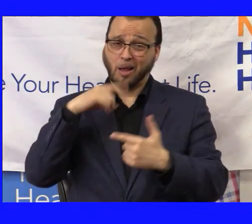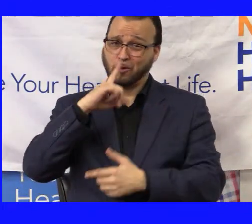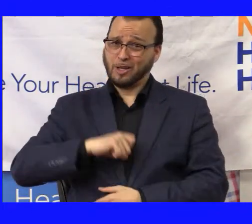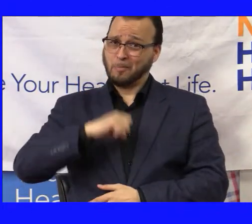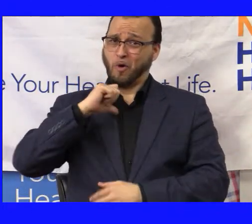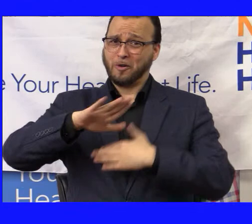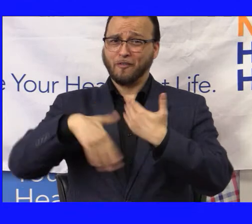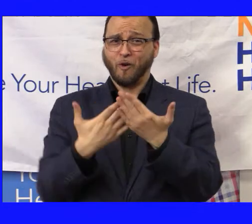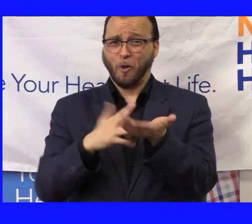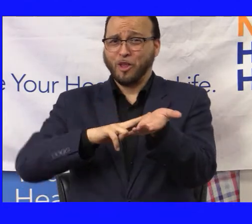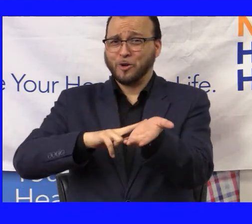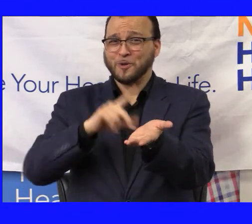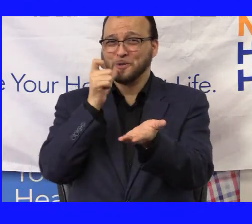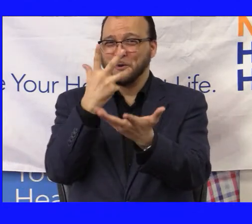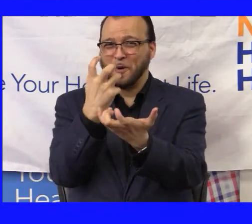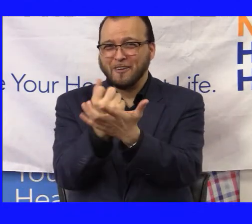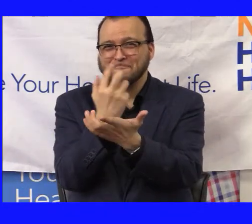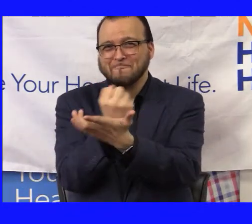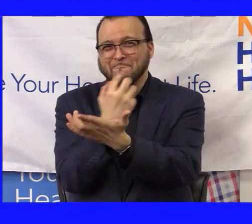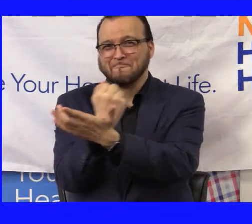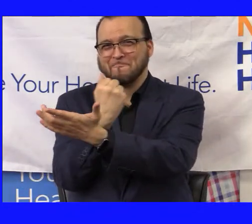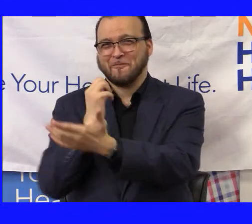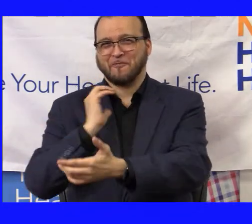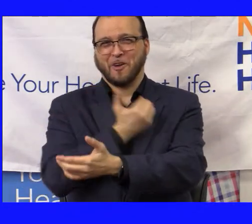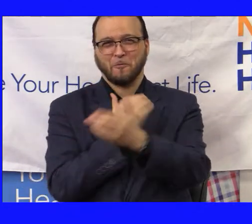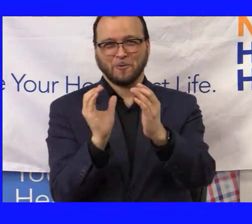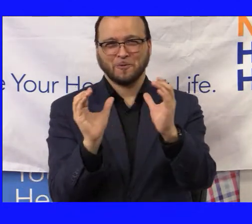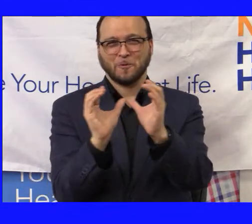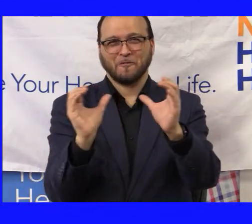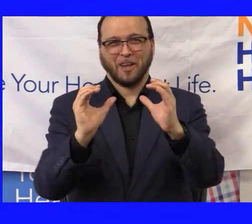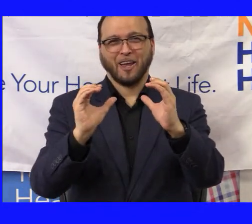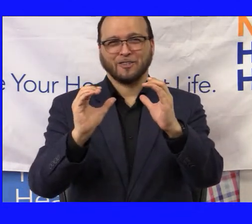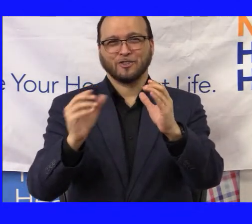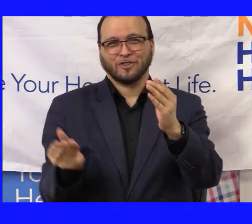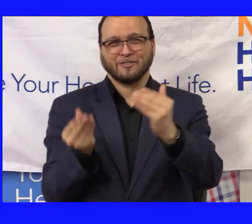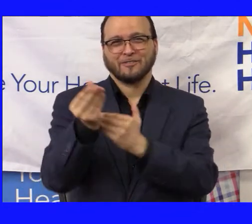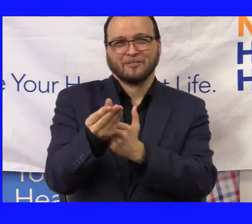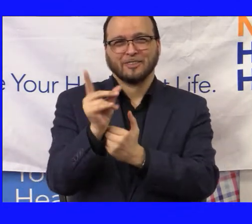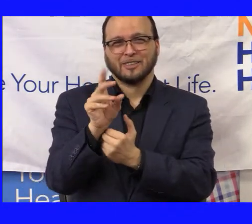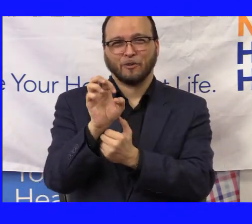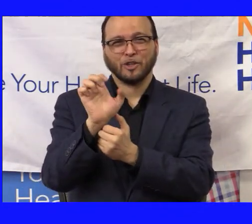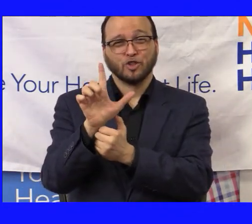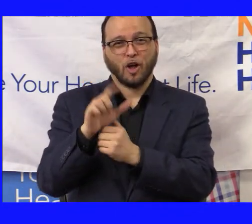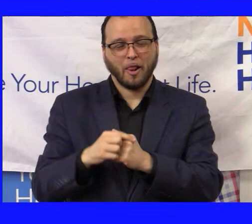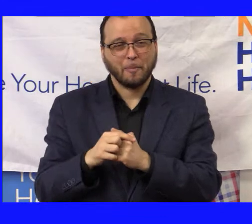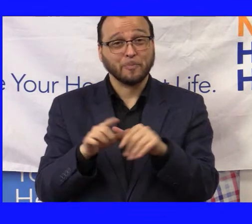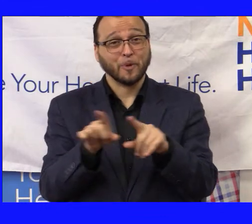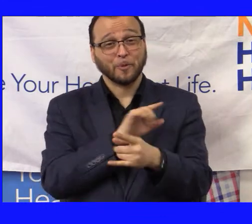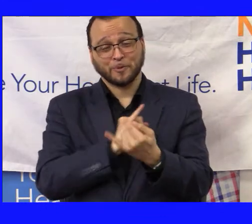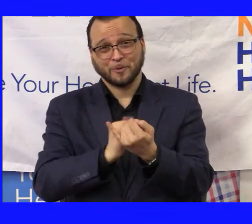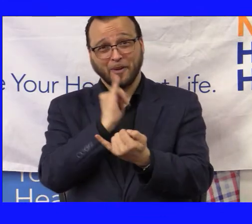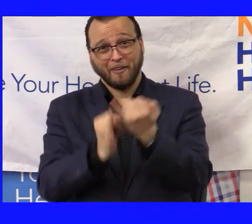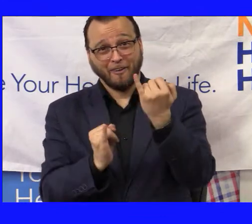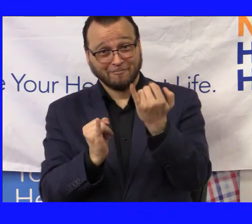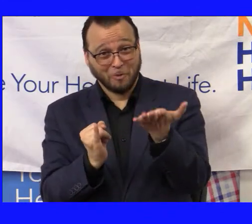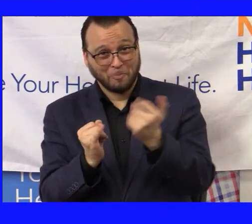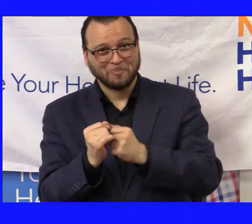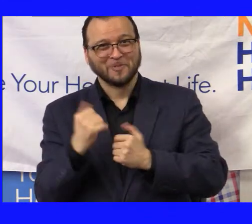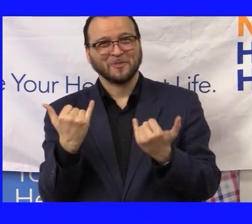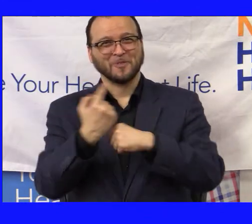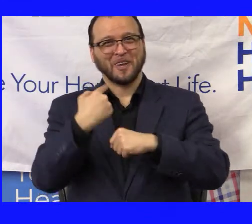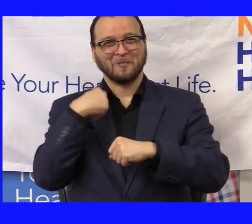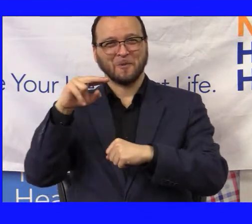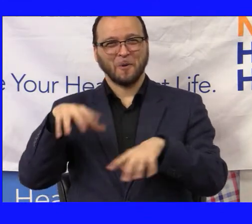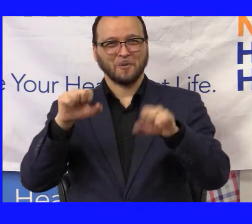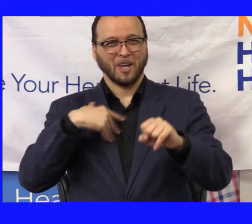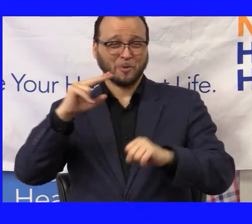the nurses who would like to take advantage of our certification differential. Last but not least, today we will be hosting our 2nd